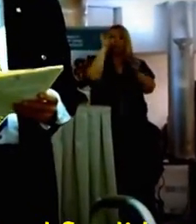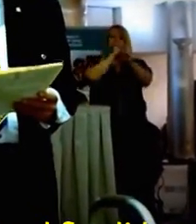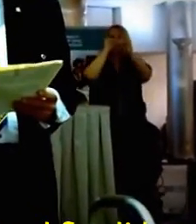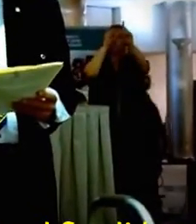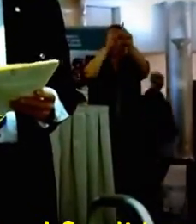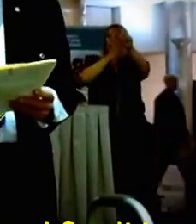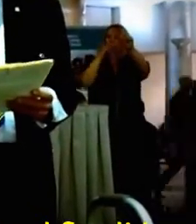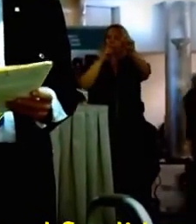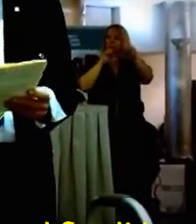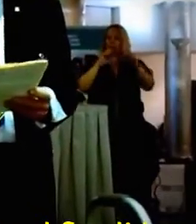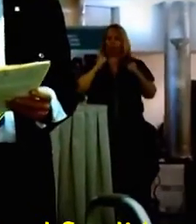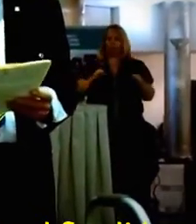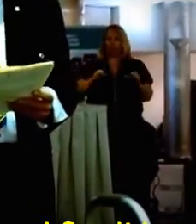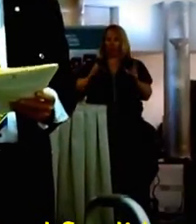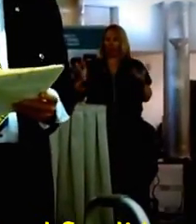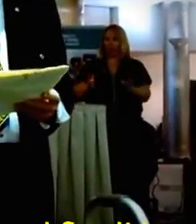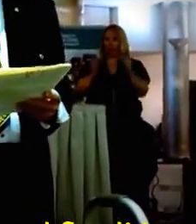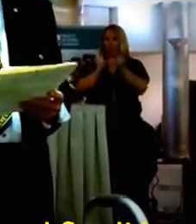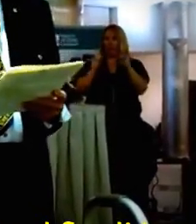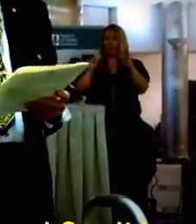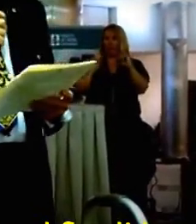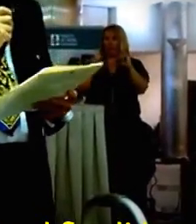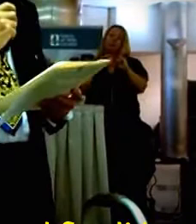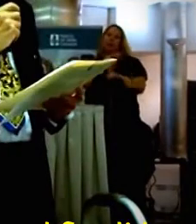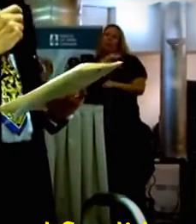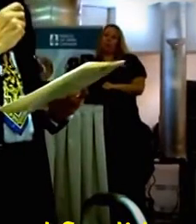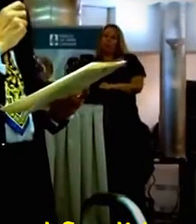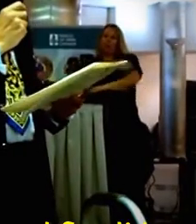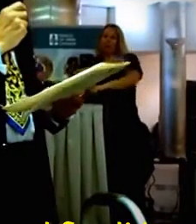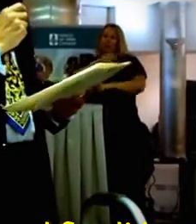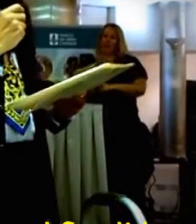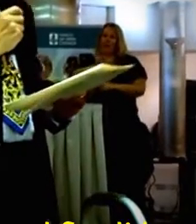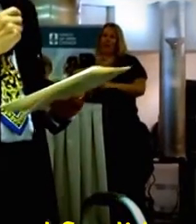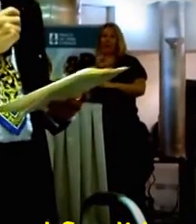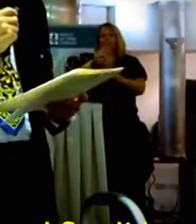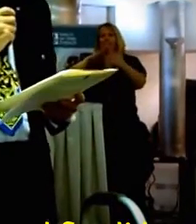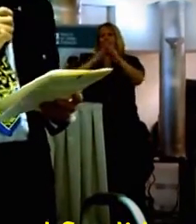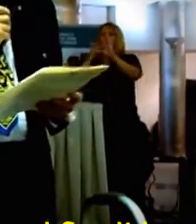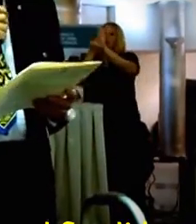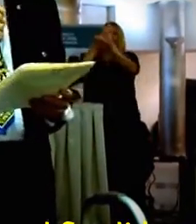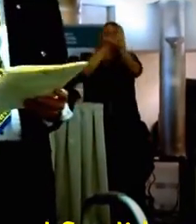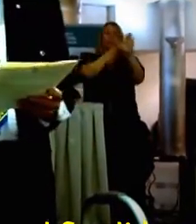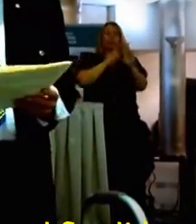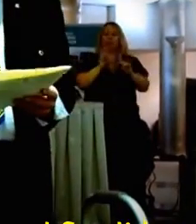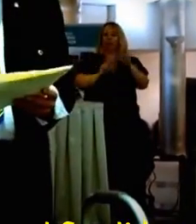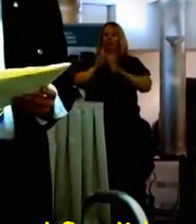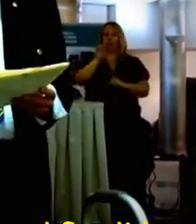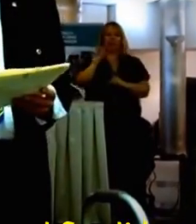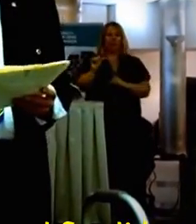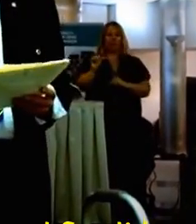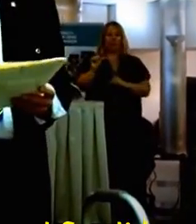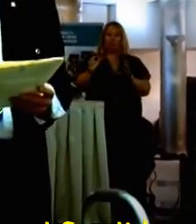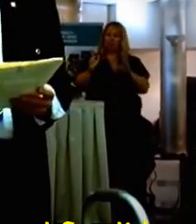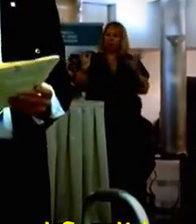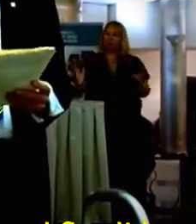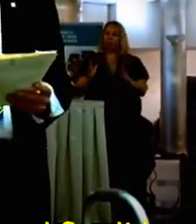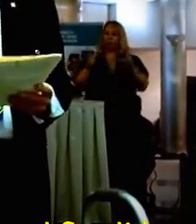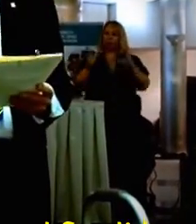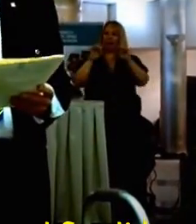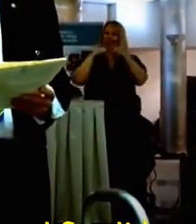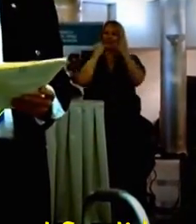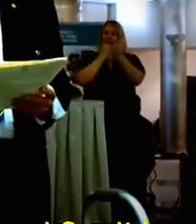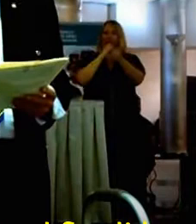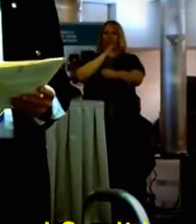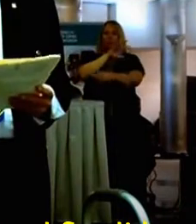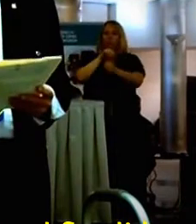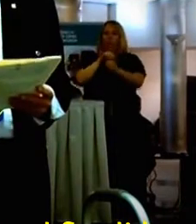independence, personal empowerment, and community participation of people with disabilities by creating a society inclusive